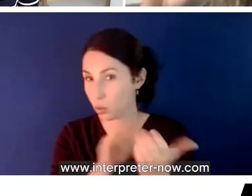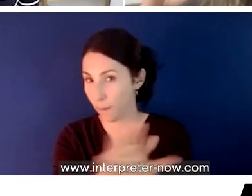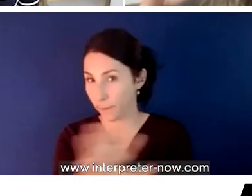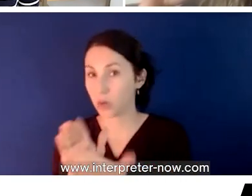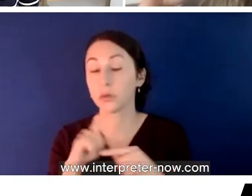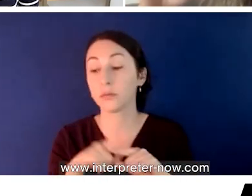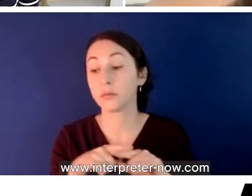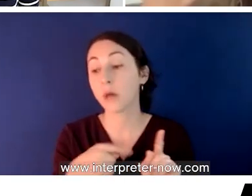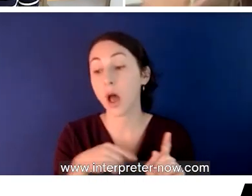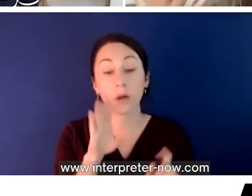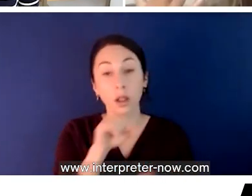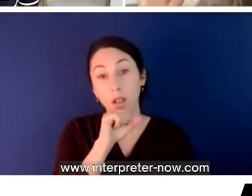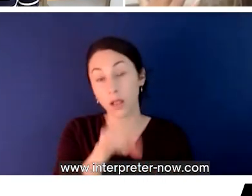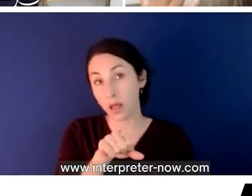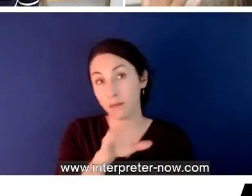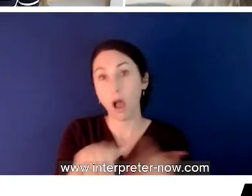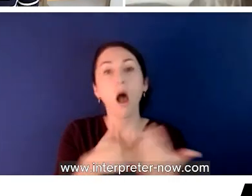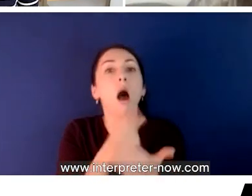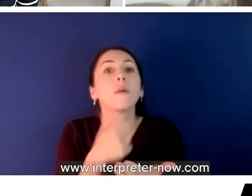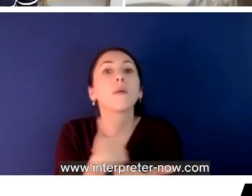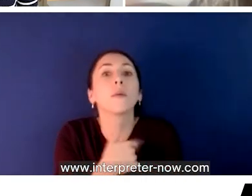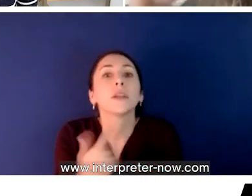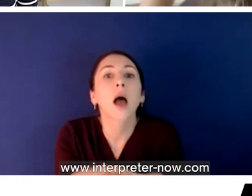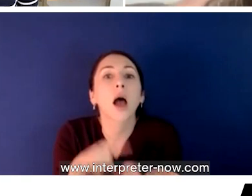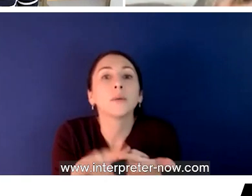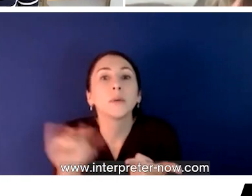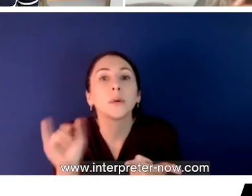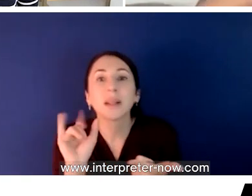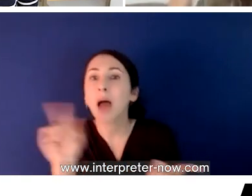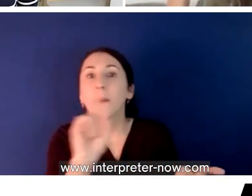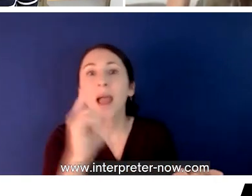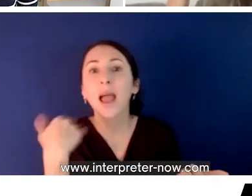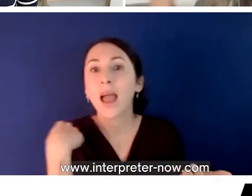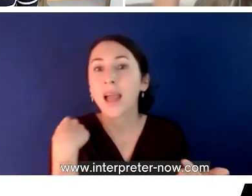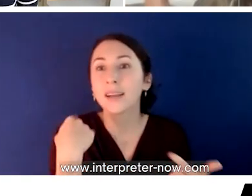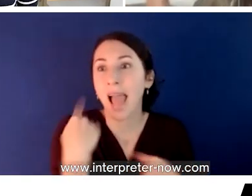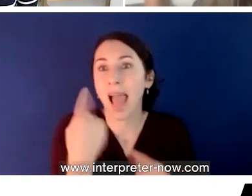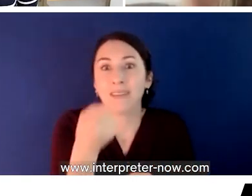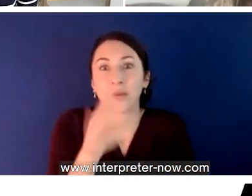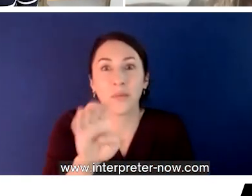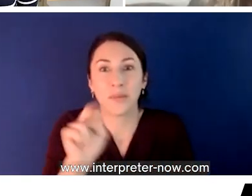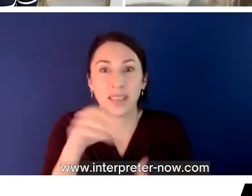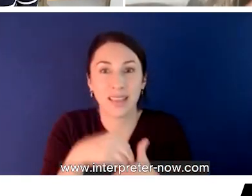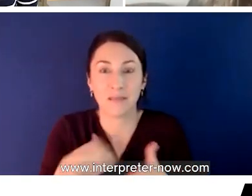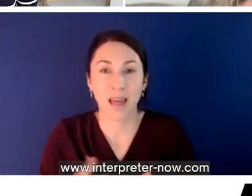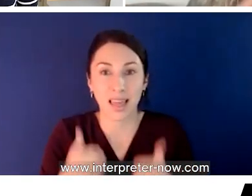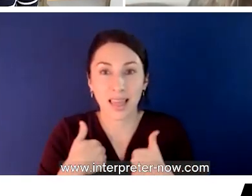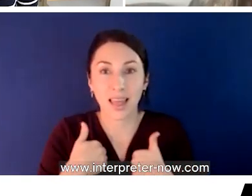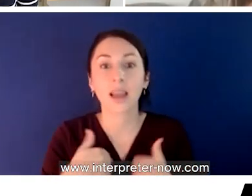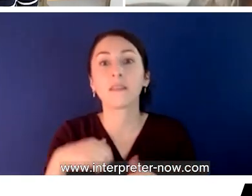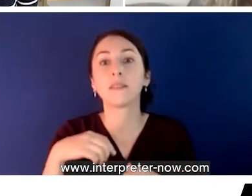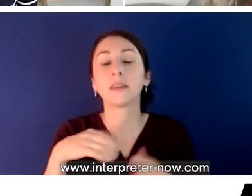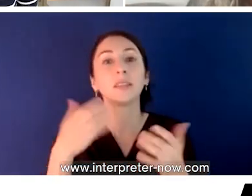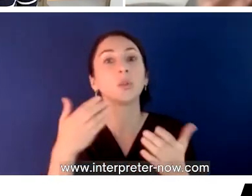love everybody we talk to is like, where have you been all my life? Right. It is such a new concept, even though it's based